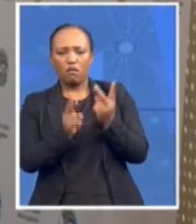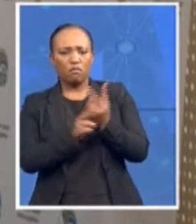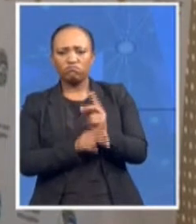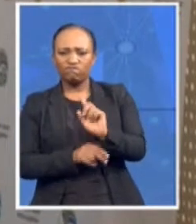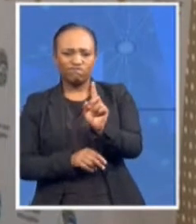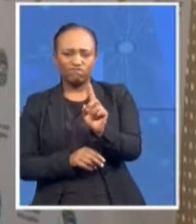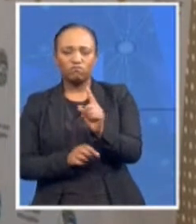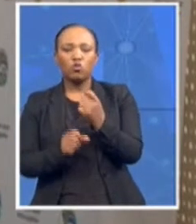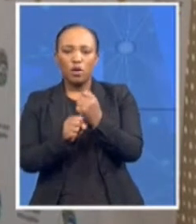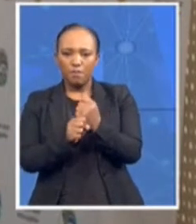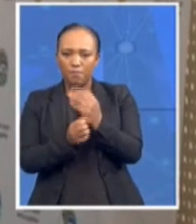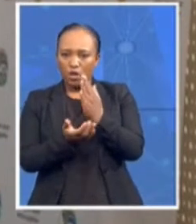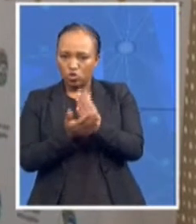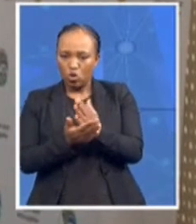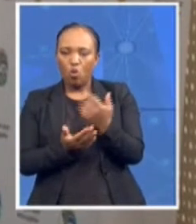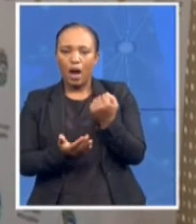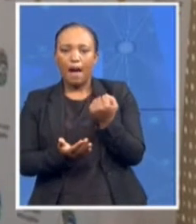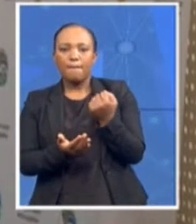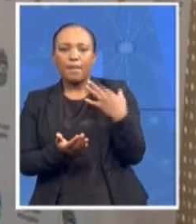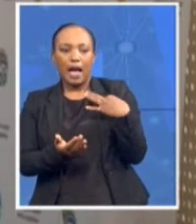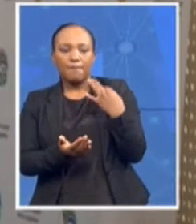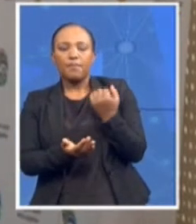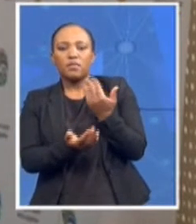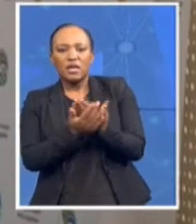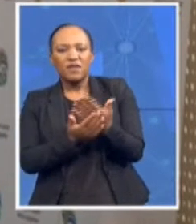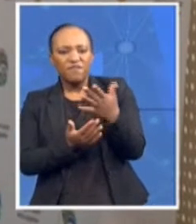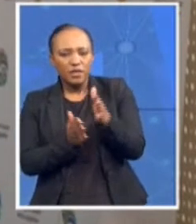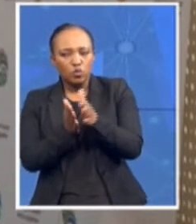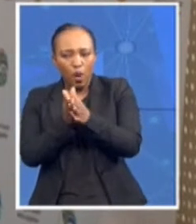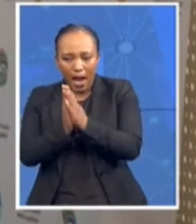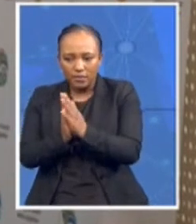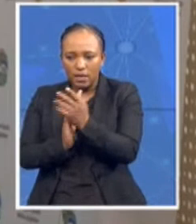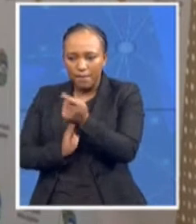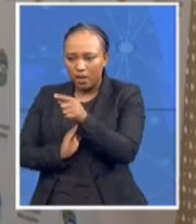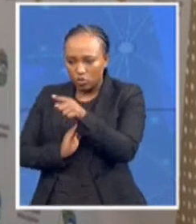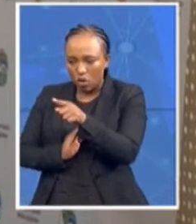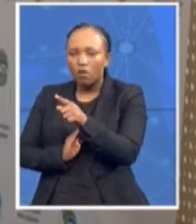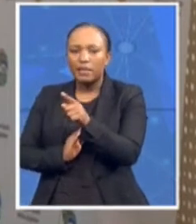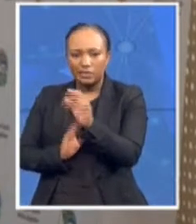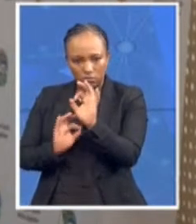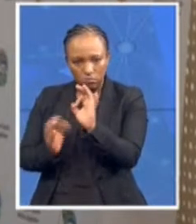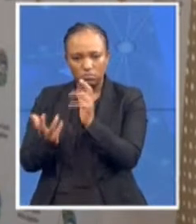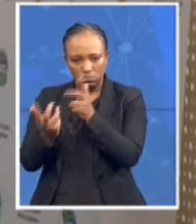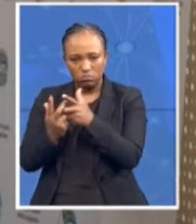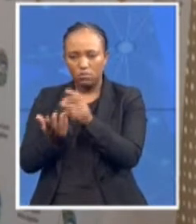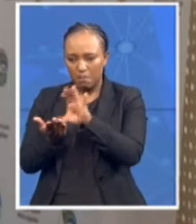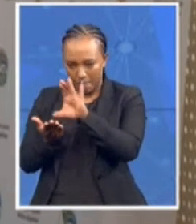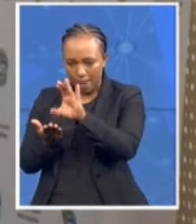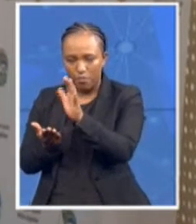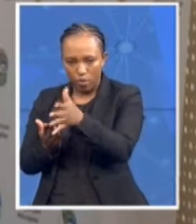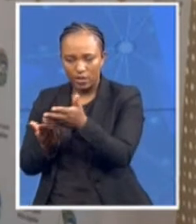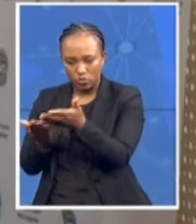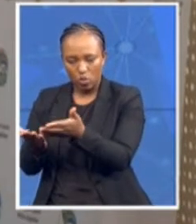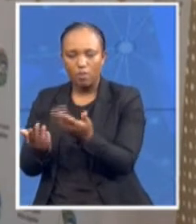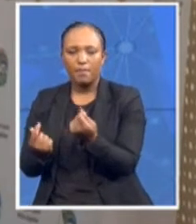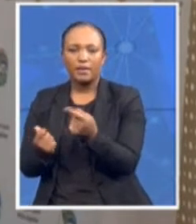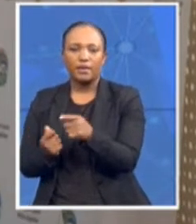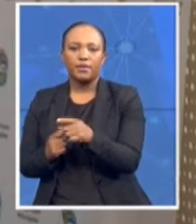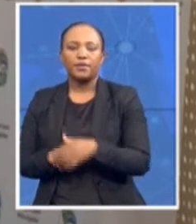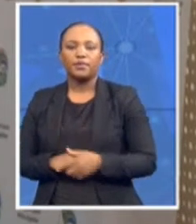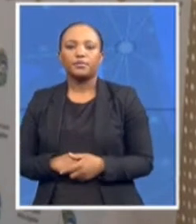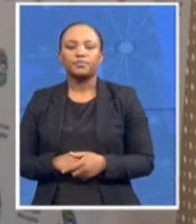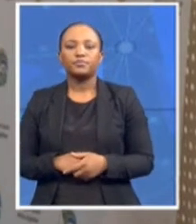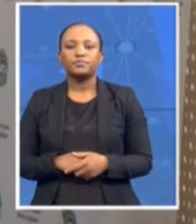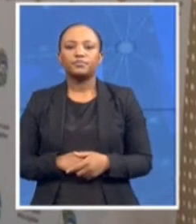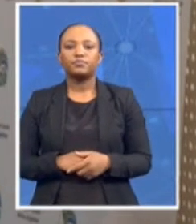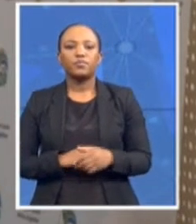had originally asked for. Thirdly, approved projects must not exceed 2 million. However, what the